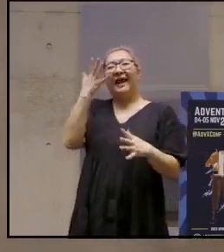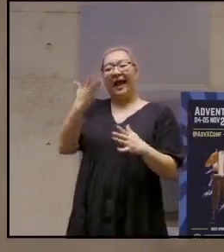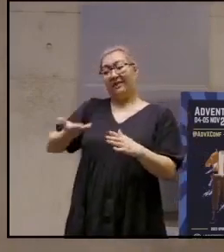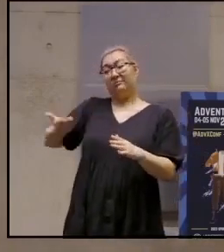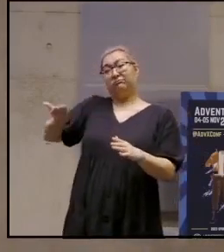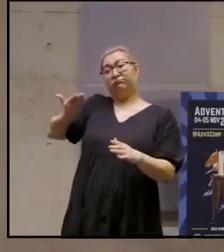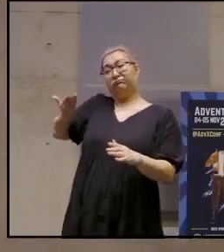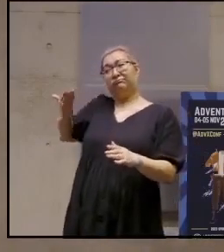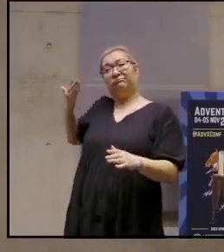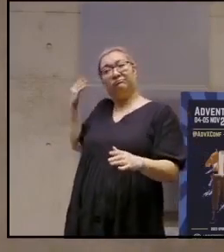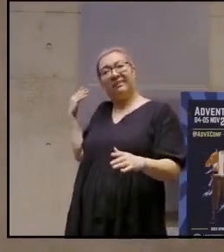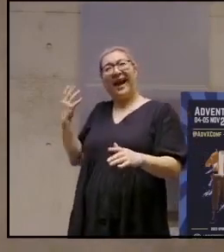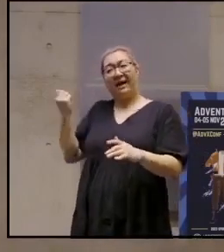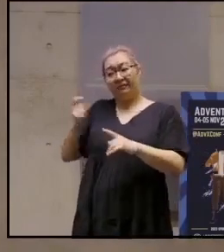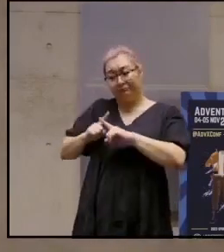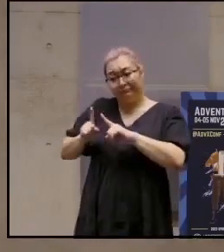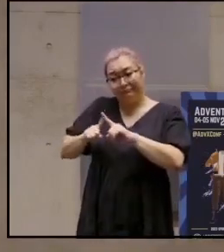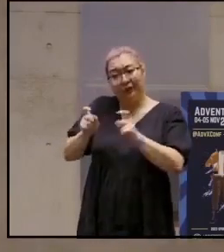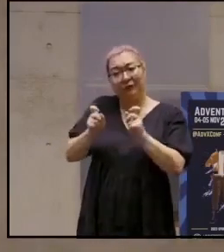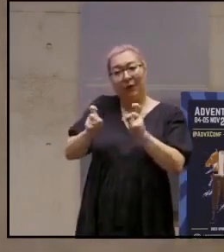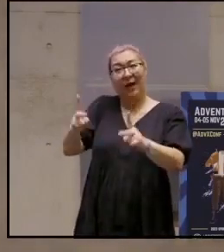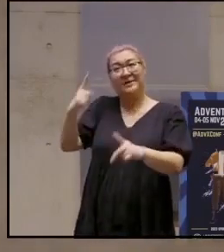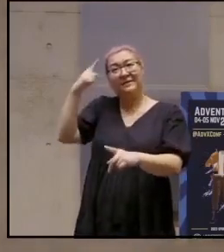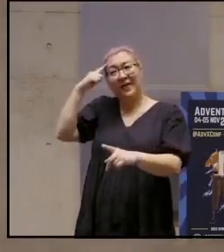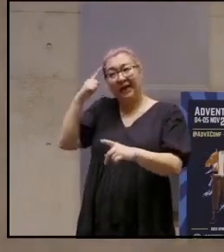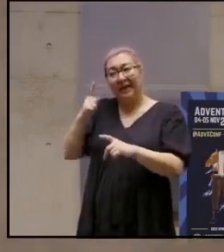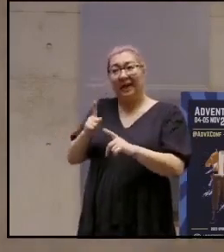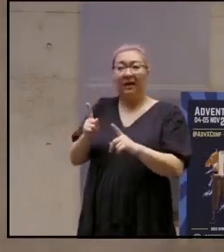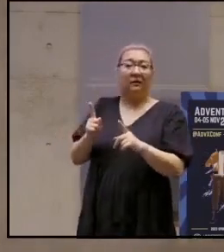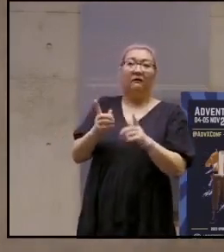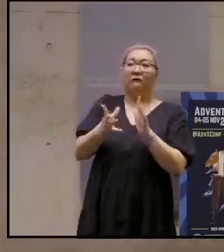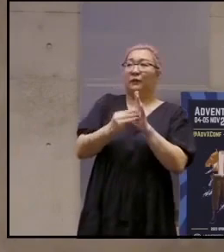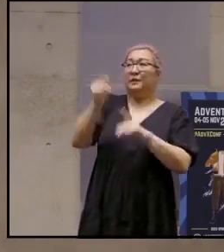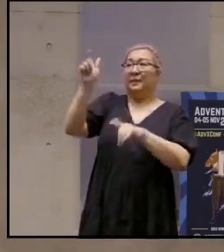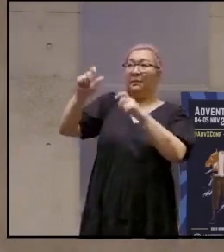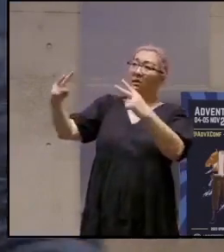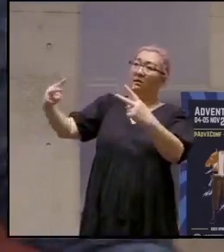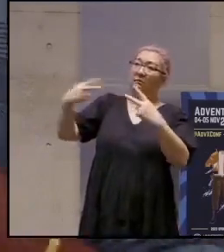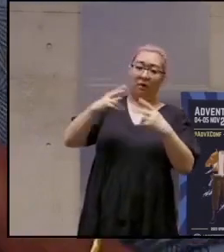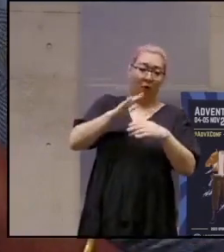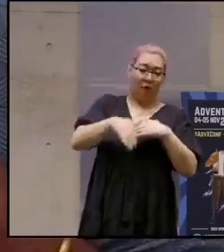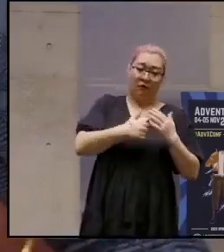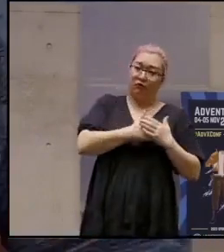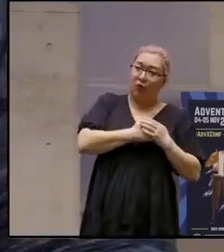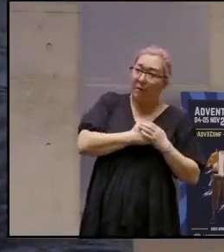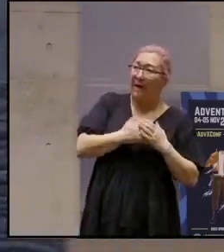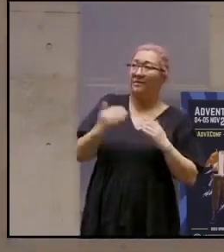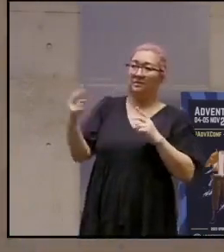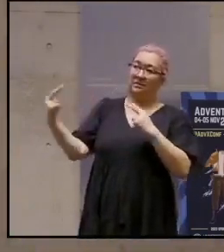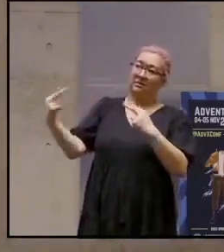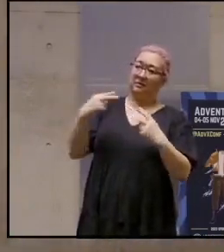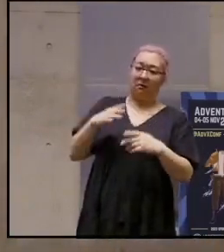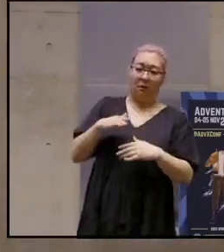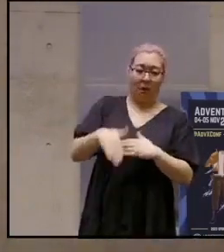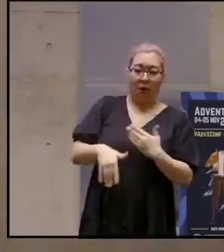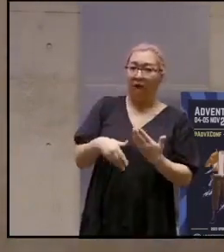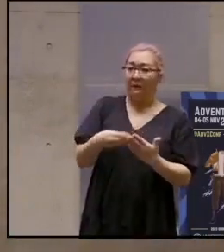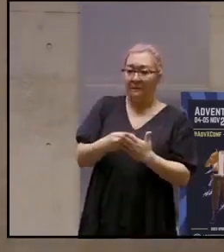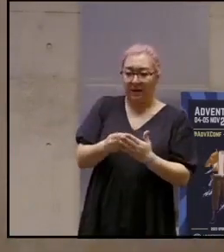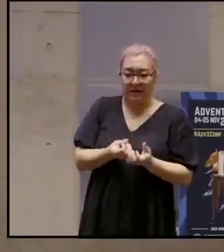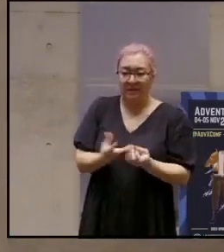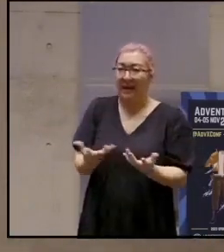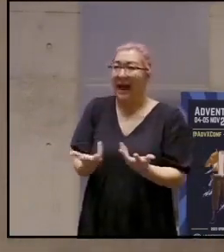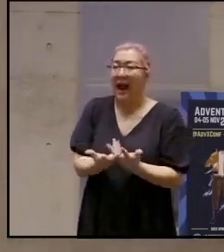other ways of thinking about things like romantic norms, how one ought to spend money, what a government should do for its